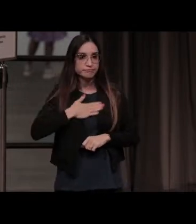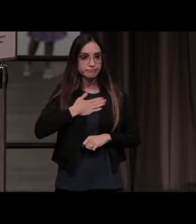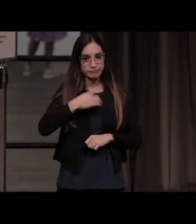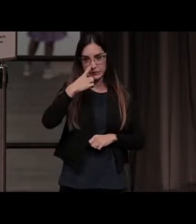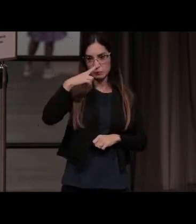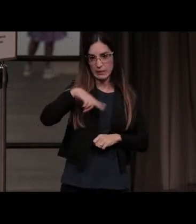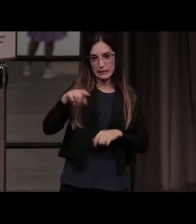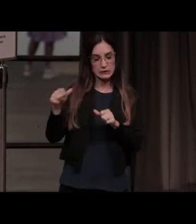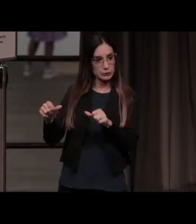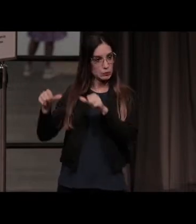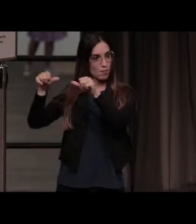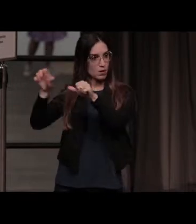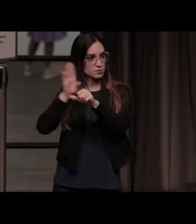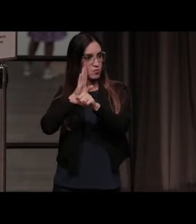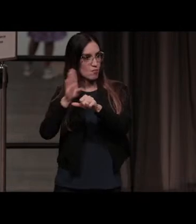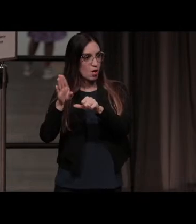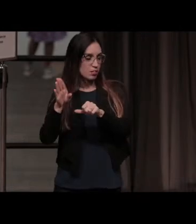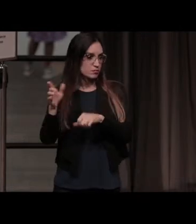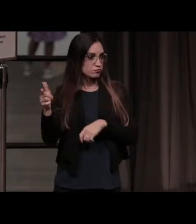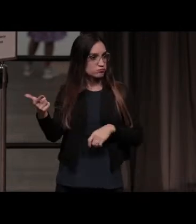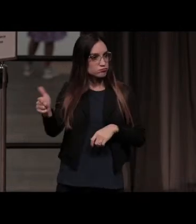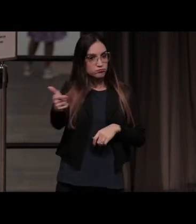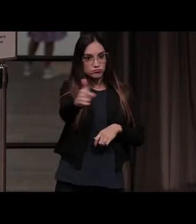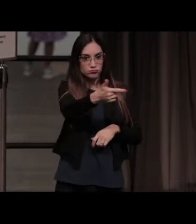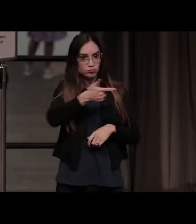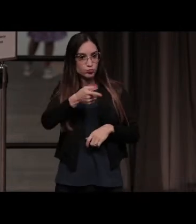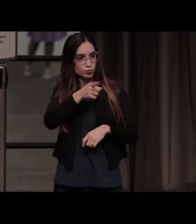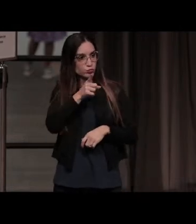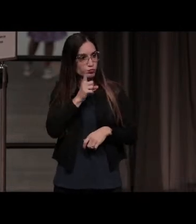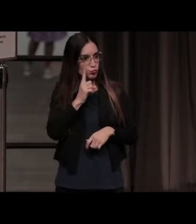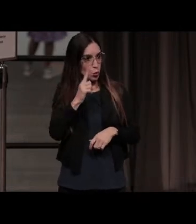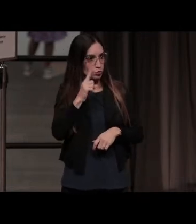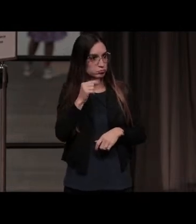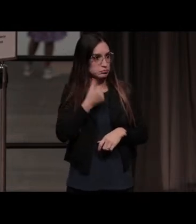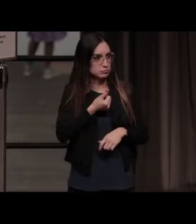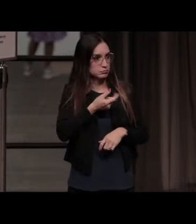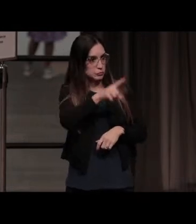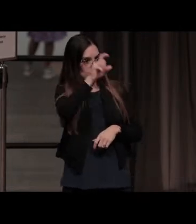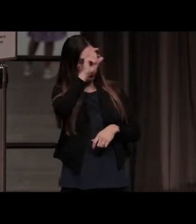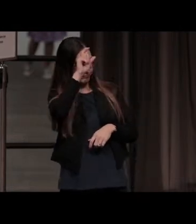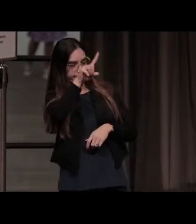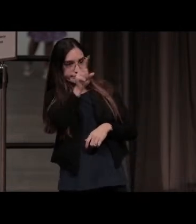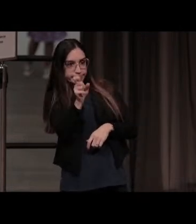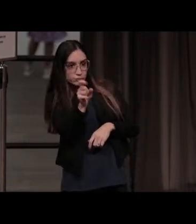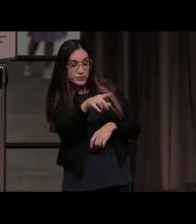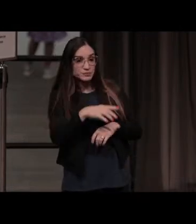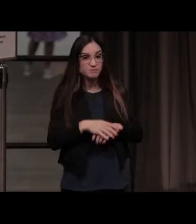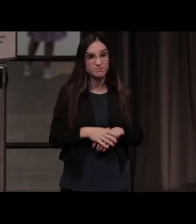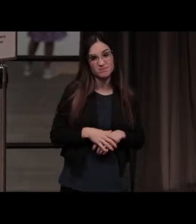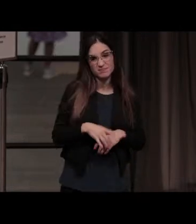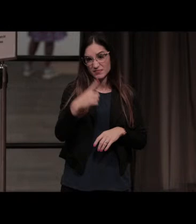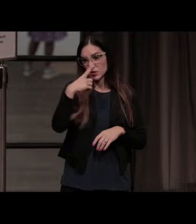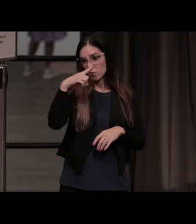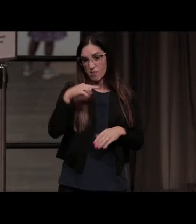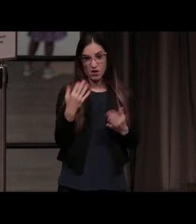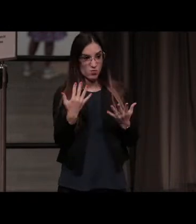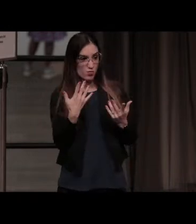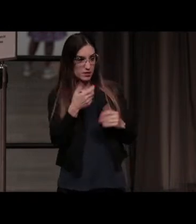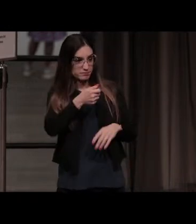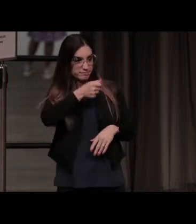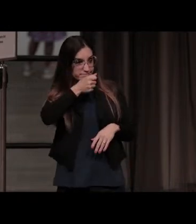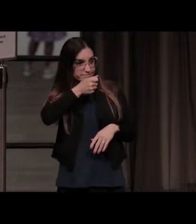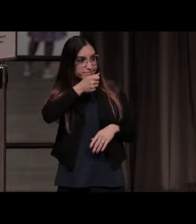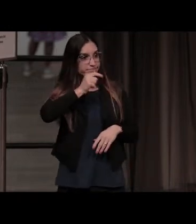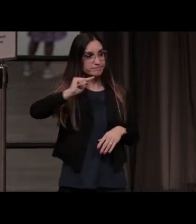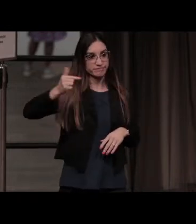we'll have mics that pass around for those of you with us here in person. And please wait for the mic, because then everyone on YouTube can also hear